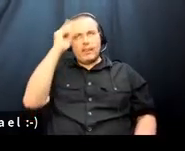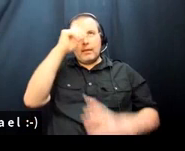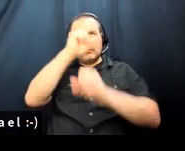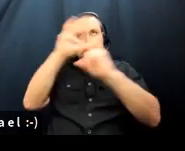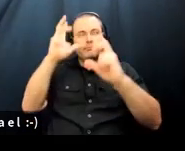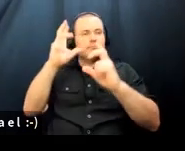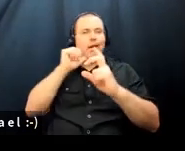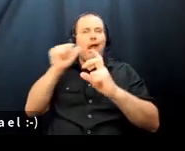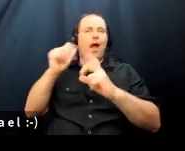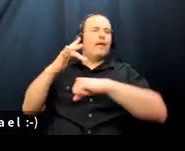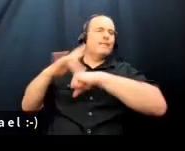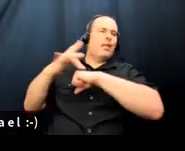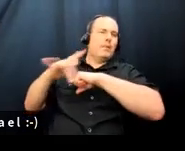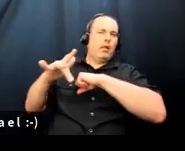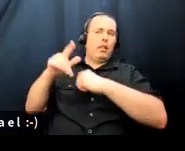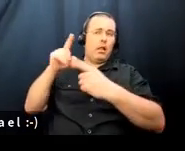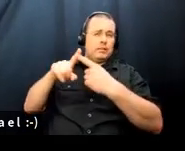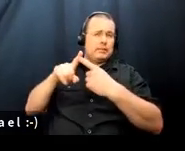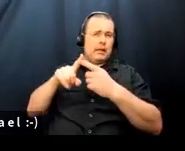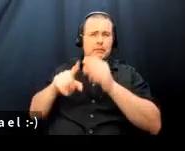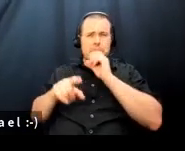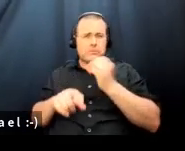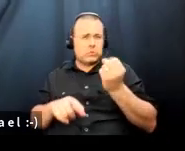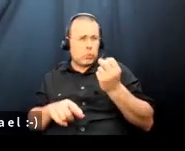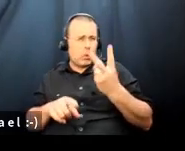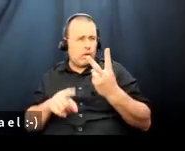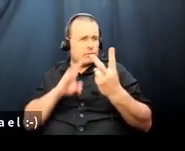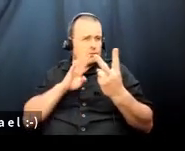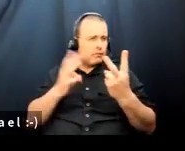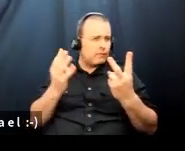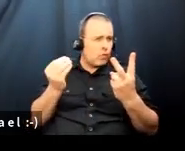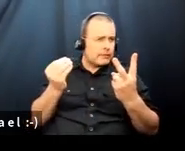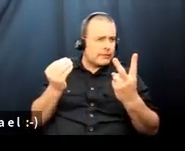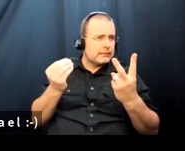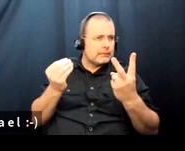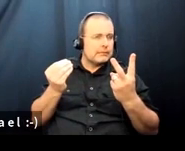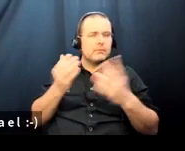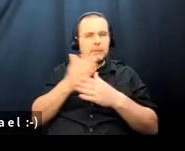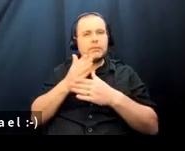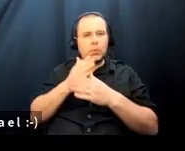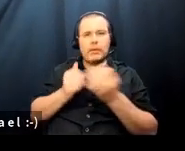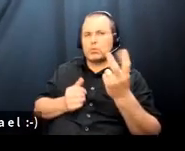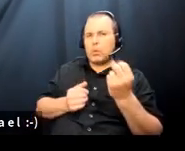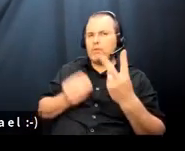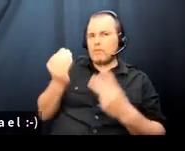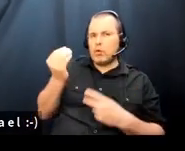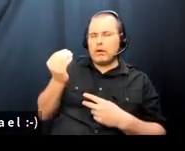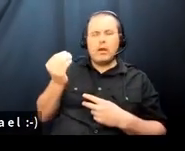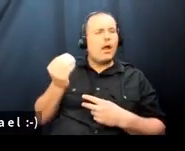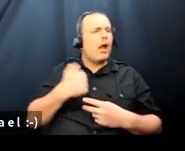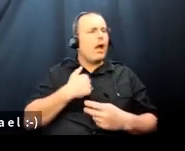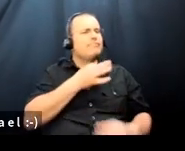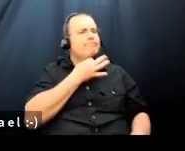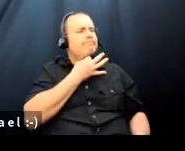available, I guess, until they're, you said 14, 12 to 14? between 12 and 14. So I'm just